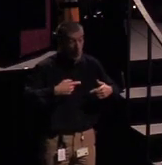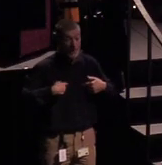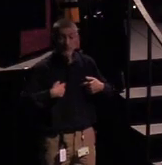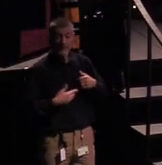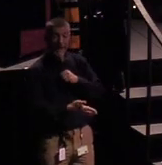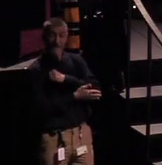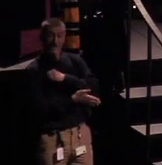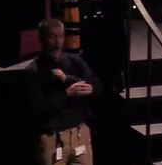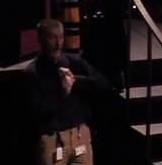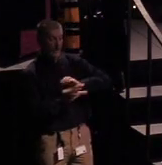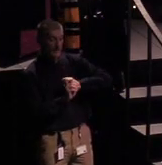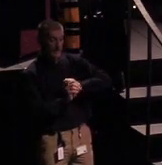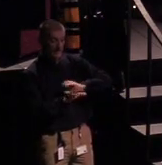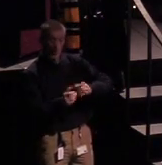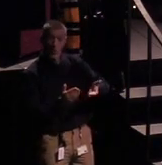process